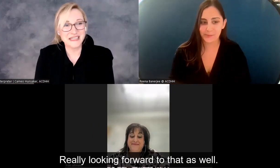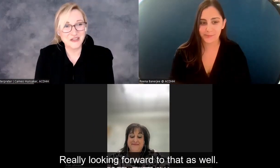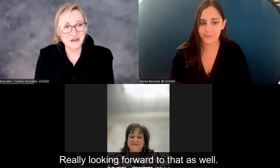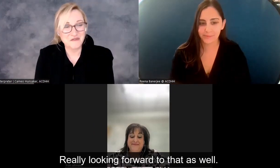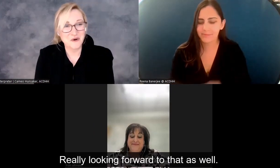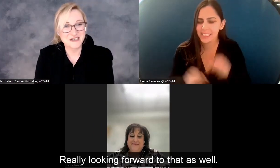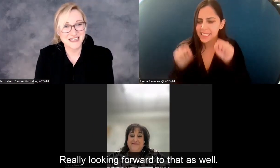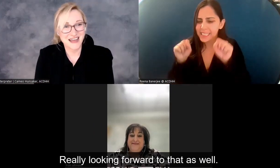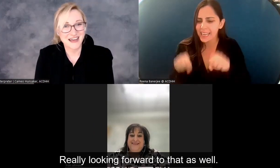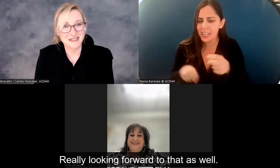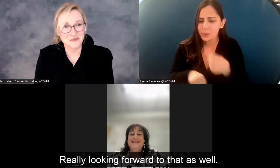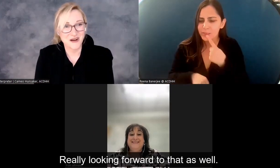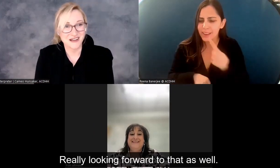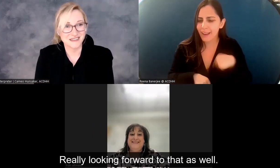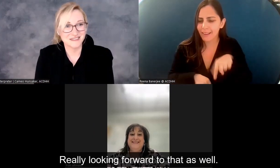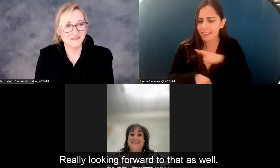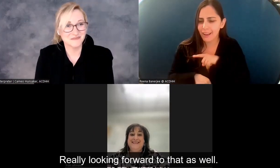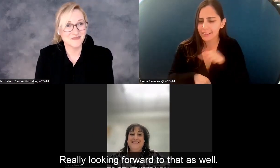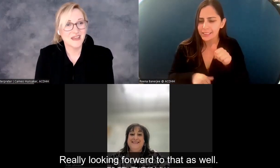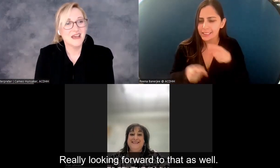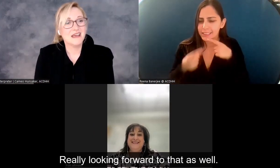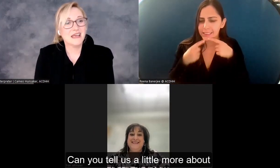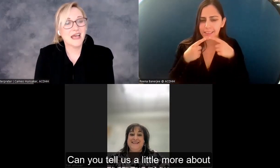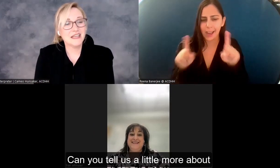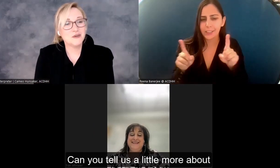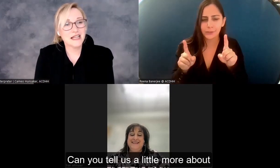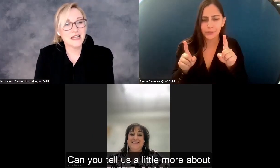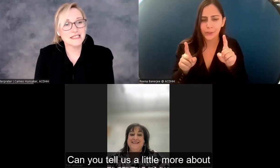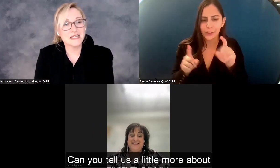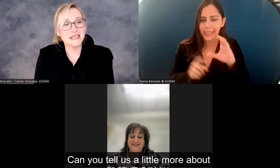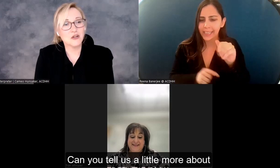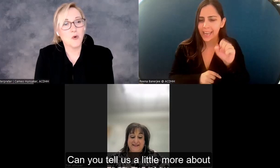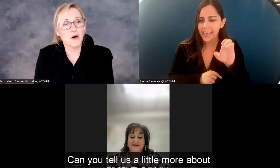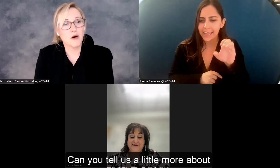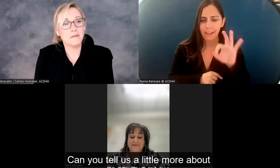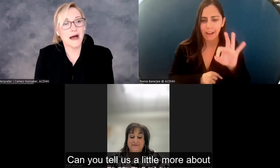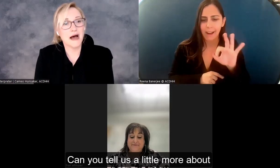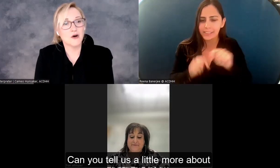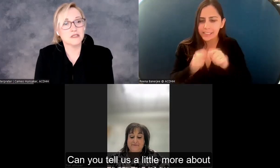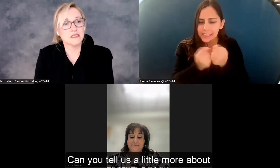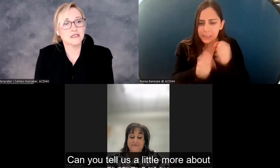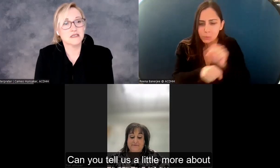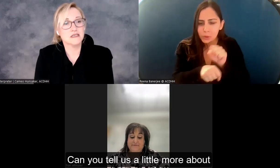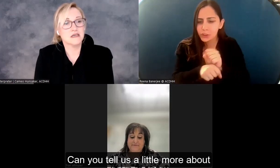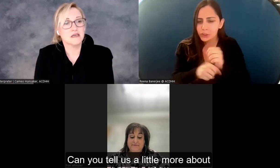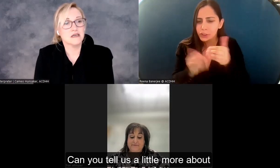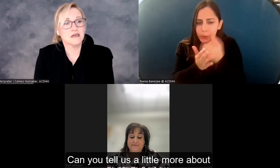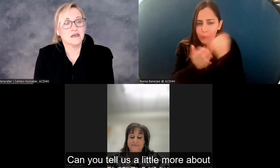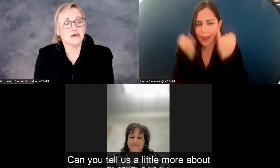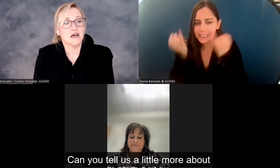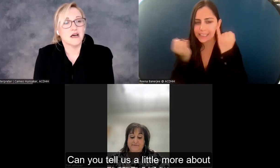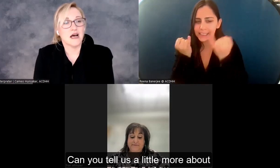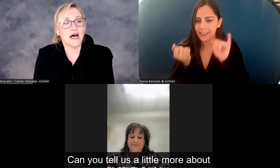Wonderful. Really looking forward to that as well. Can you tell us a little more about